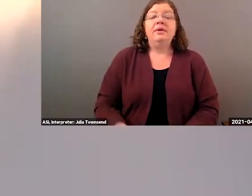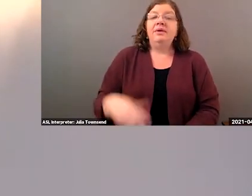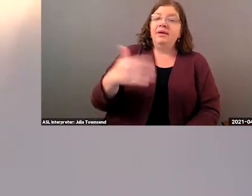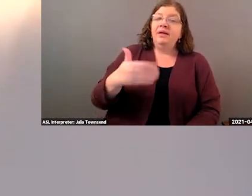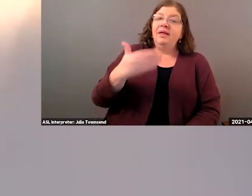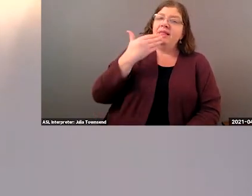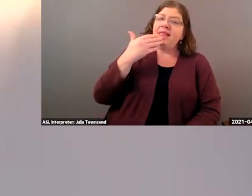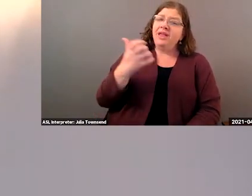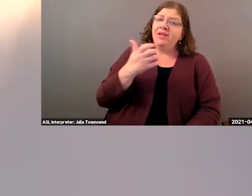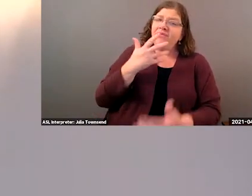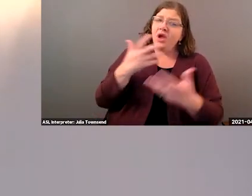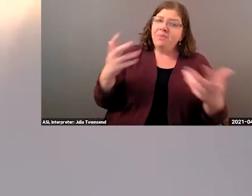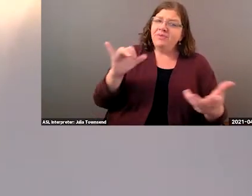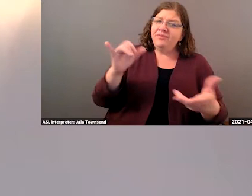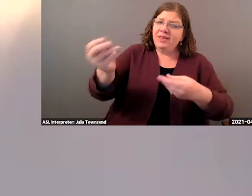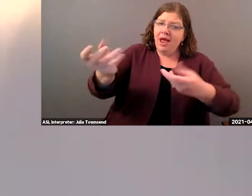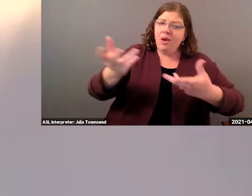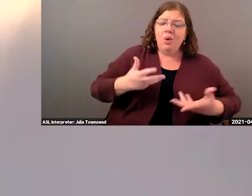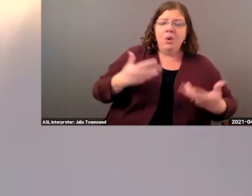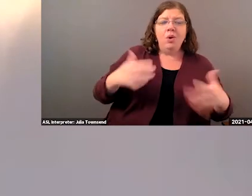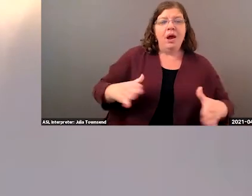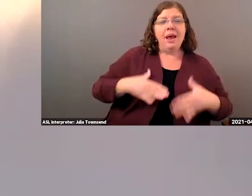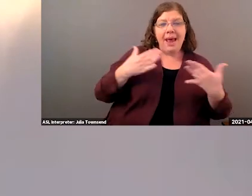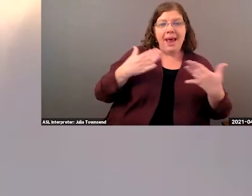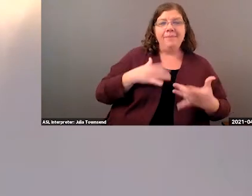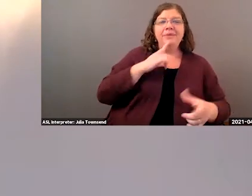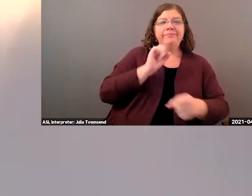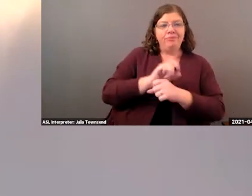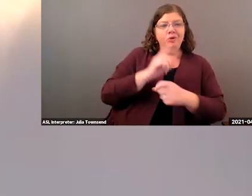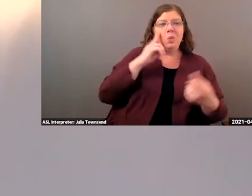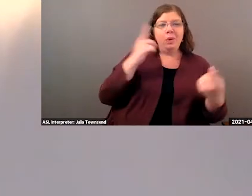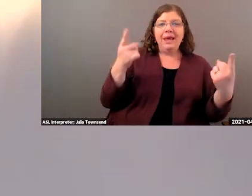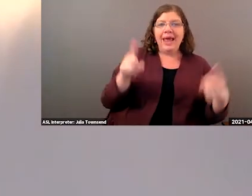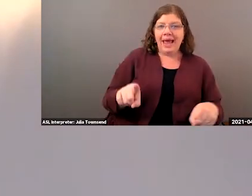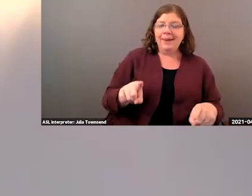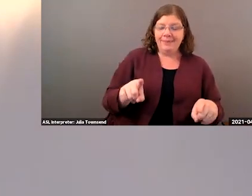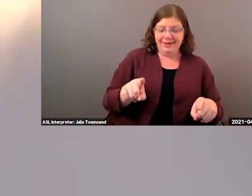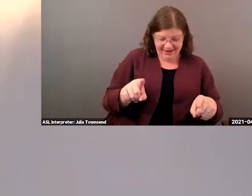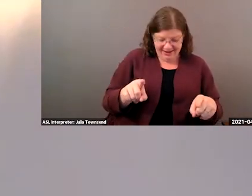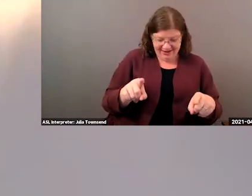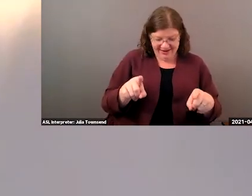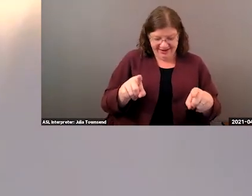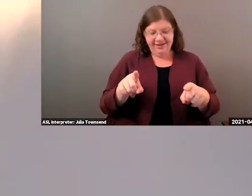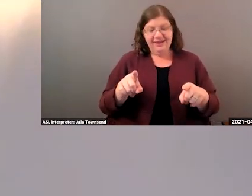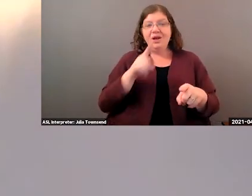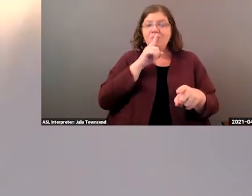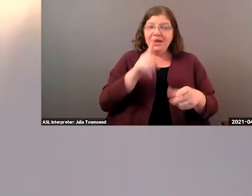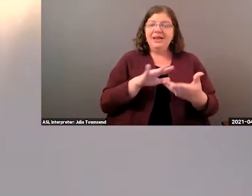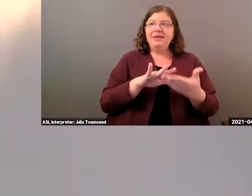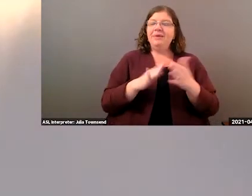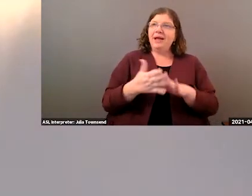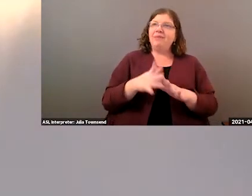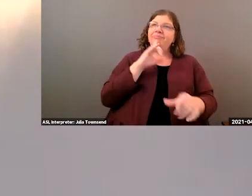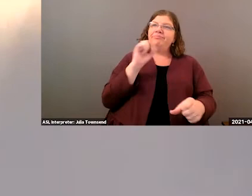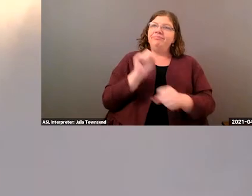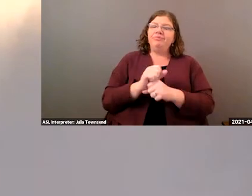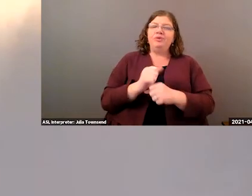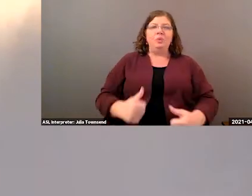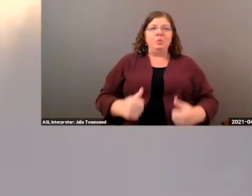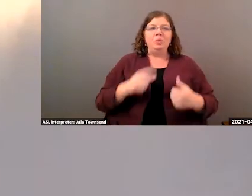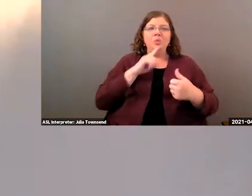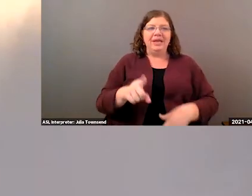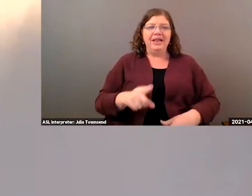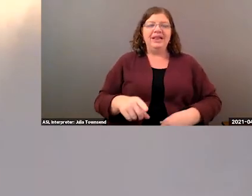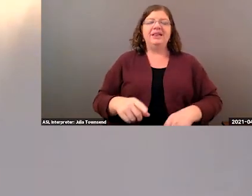report. I'm extremely happy that this is happening. This is coming to be real and take place.